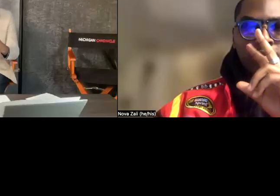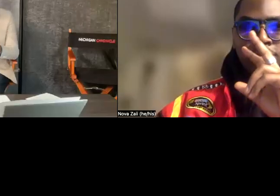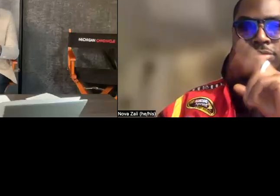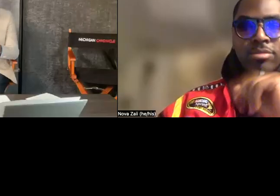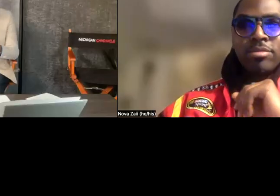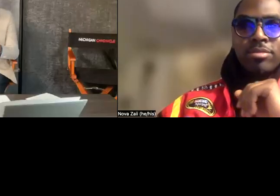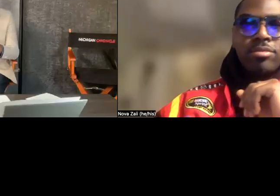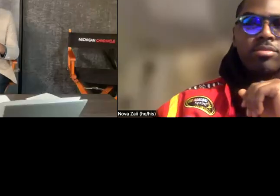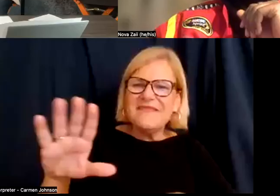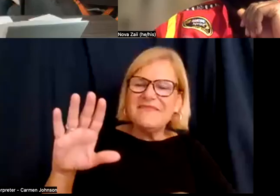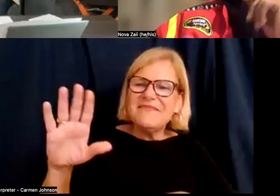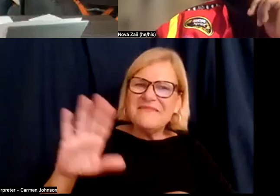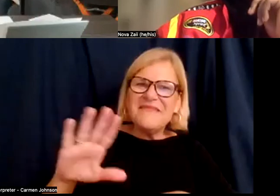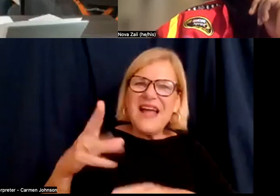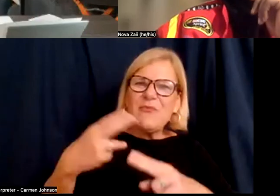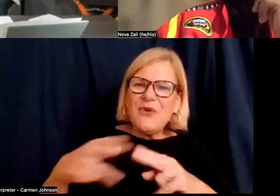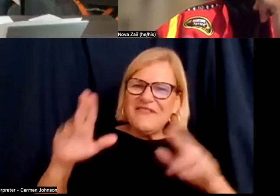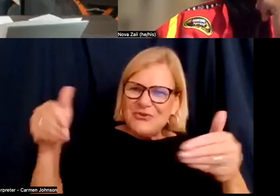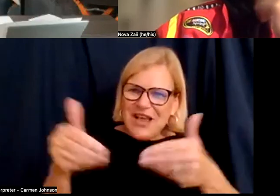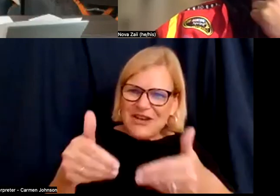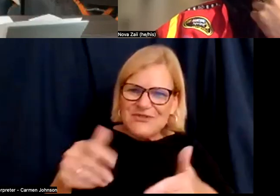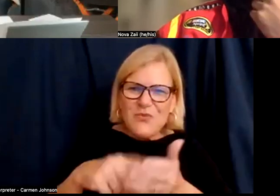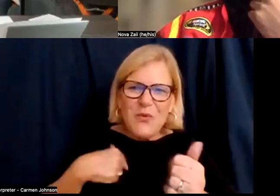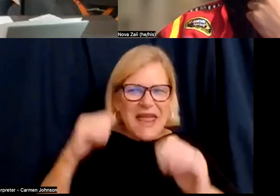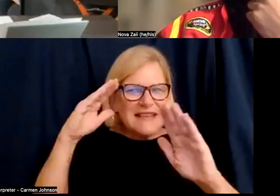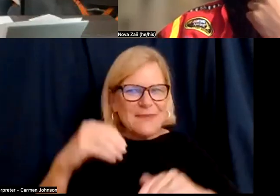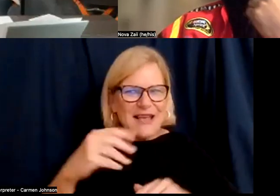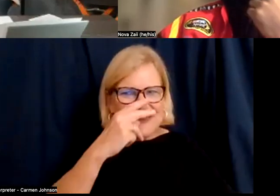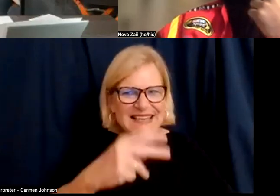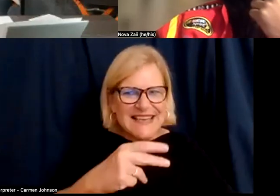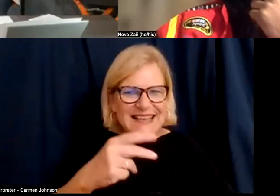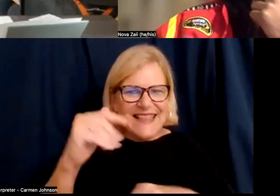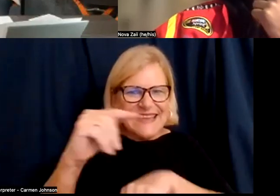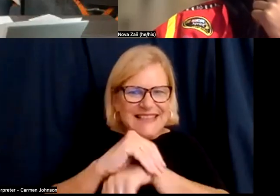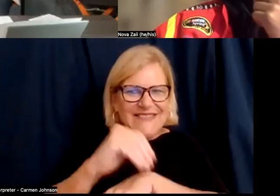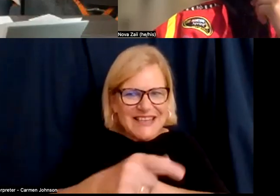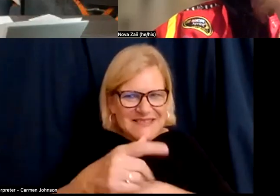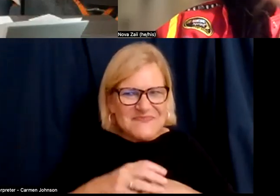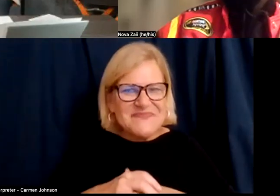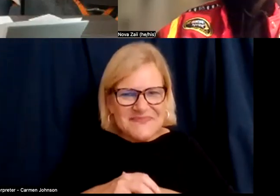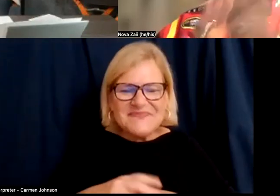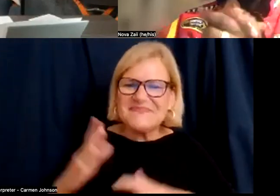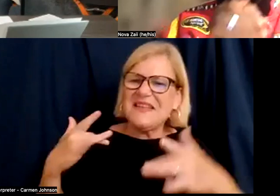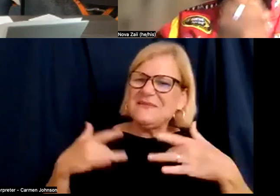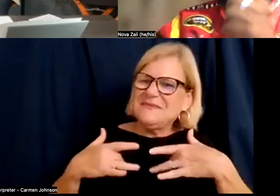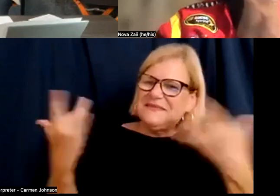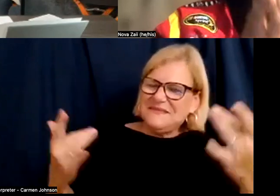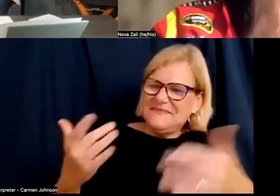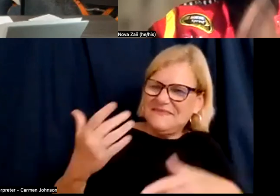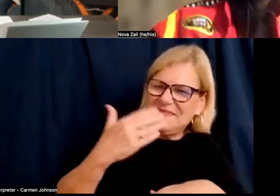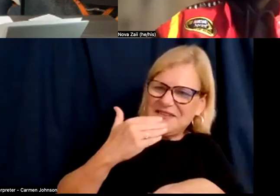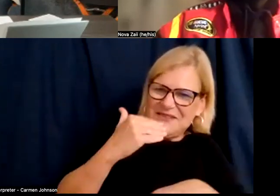and a brief introduction into what we can expect to see this evening. What's going on, y'all? Thank you so much,